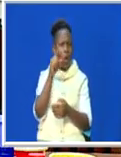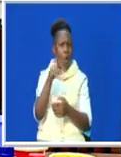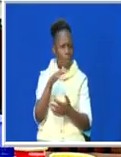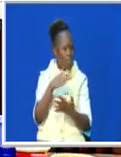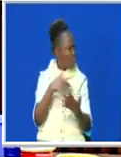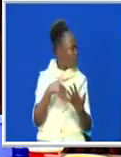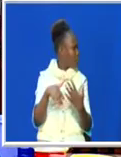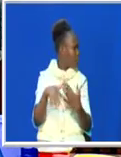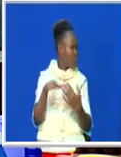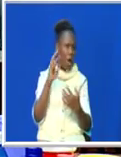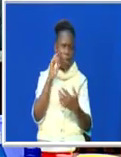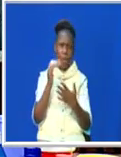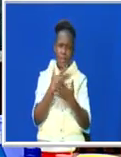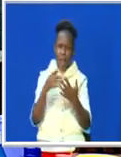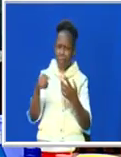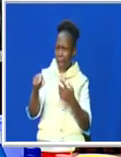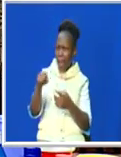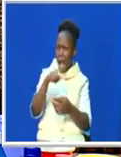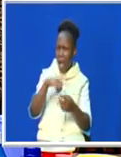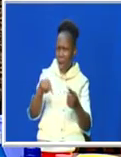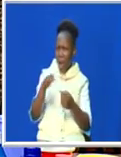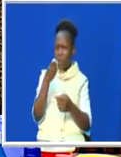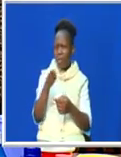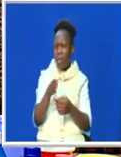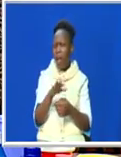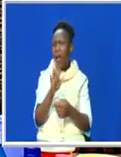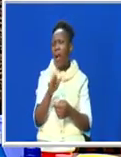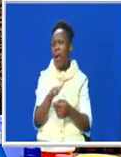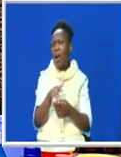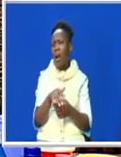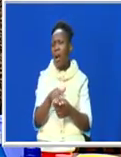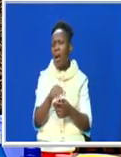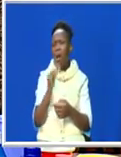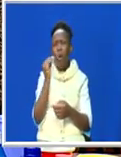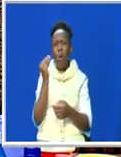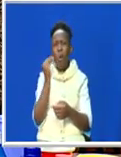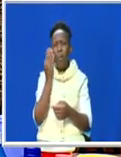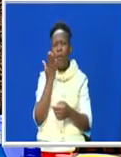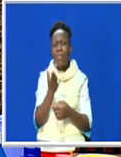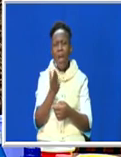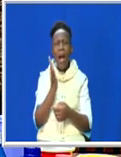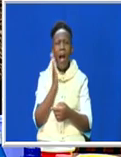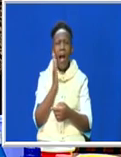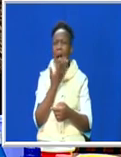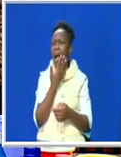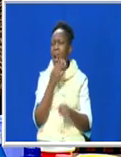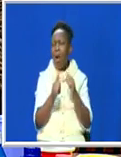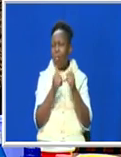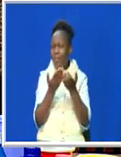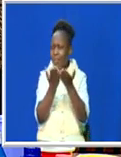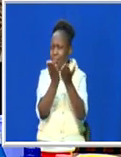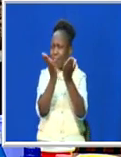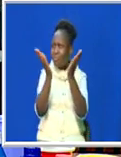Name for me the different colors that you can see around you.